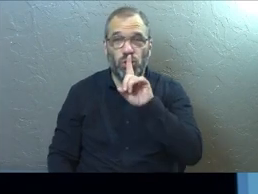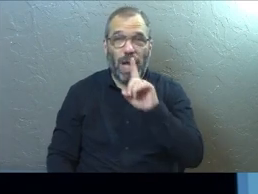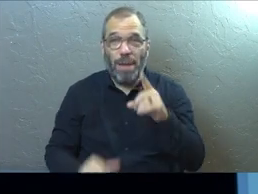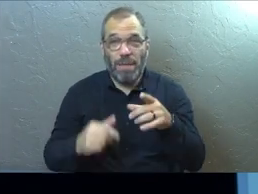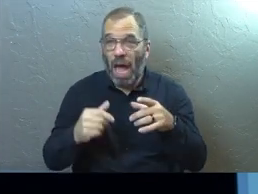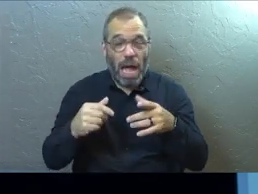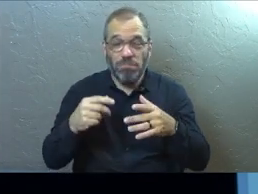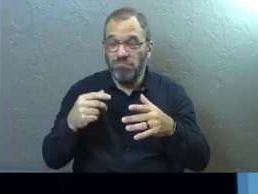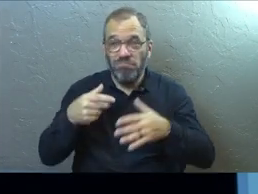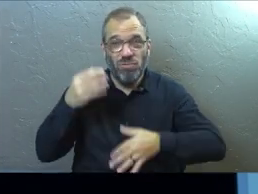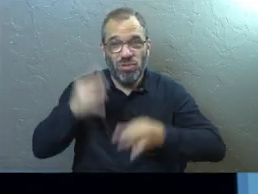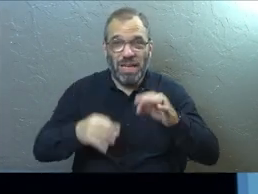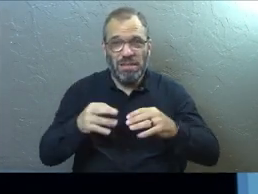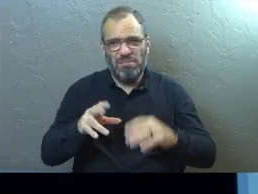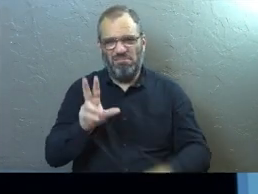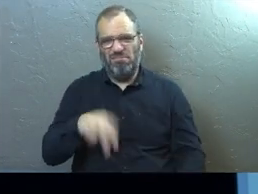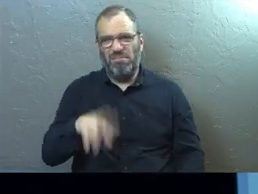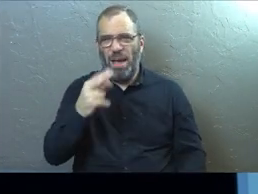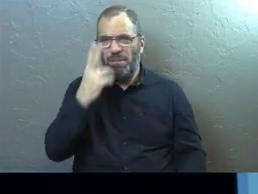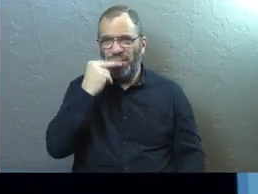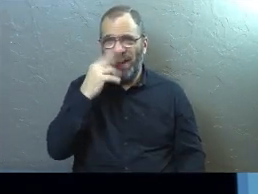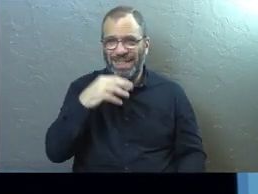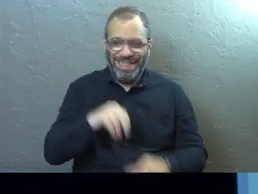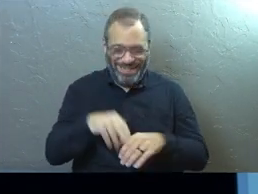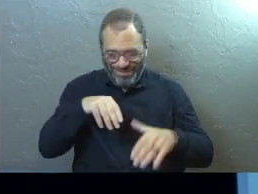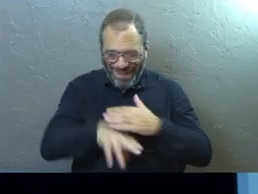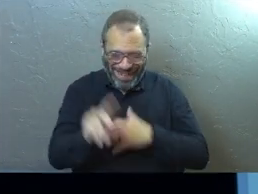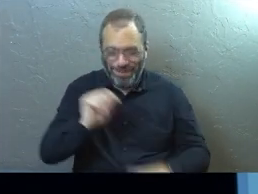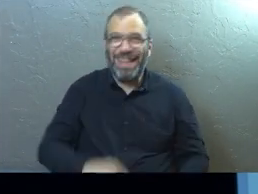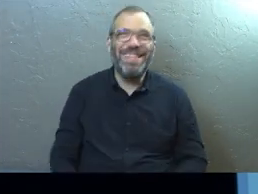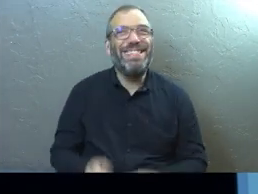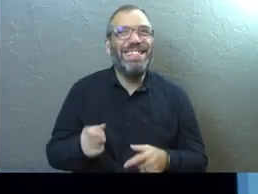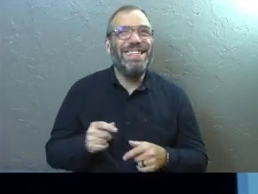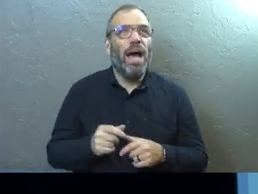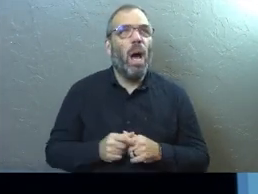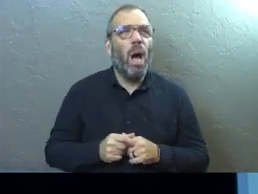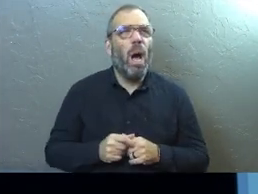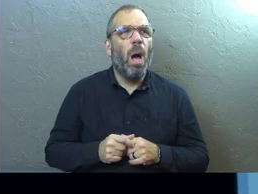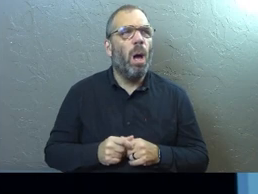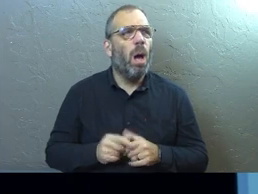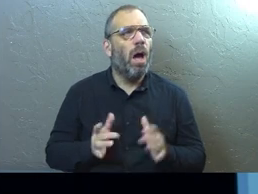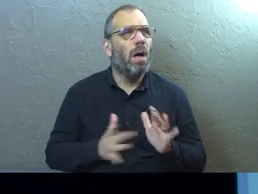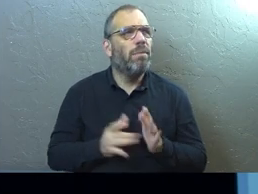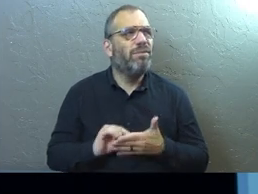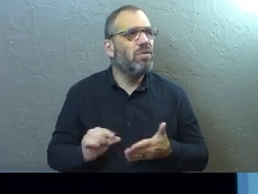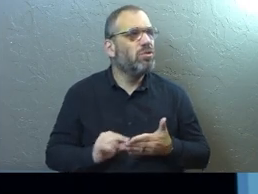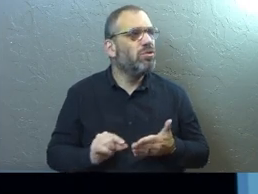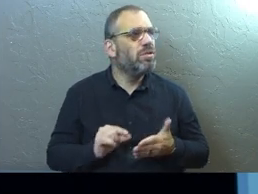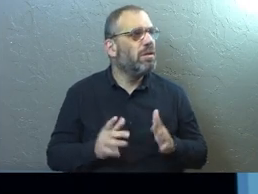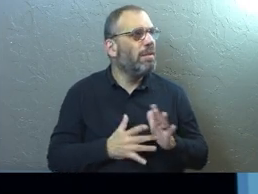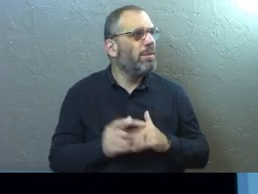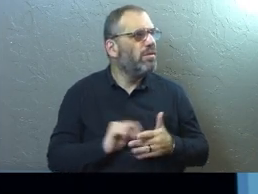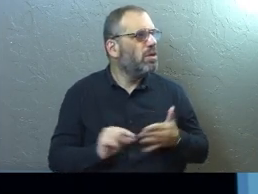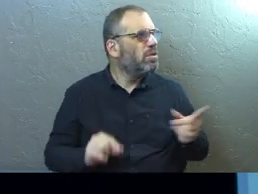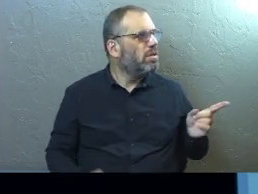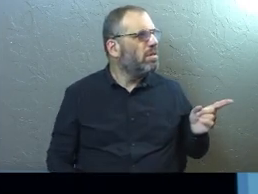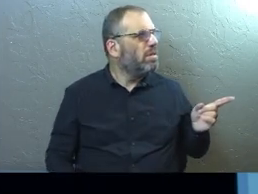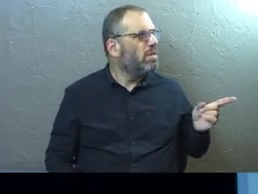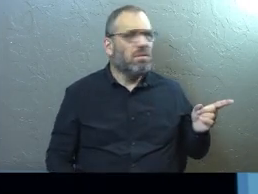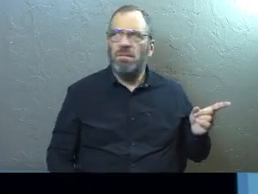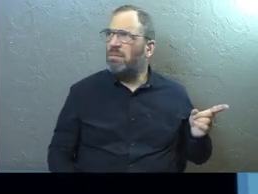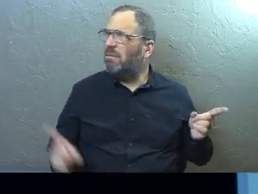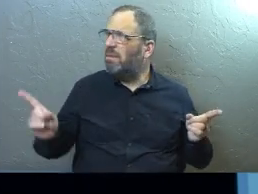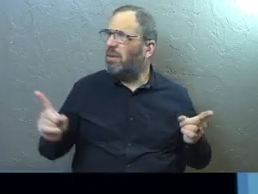love it. I'm all for it. But it is sometimes funny when you're in people's bathrooms and you're like, there's Bible verses in here. You know, especially when they're like, you know,